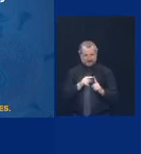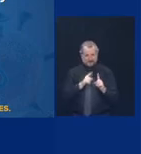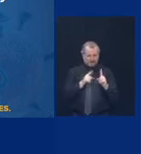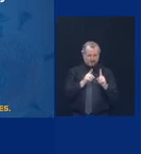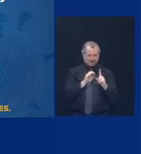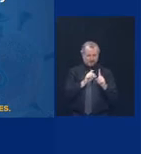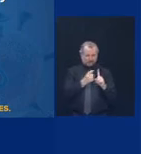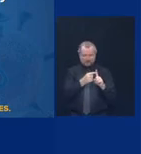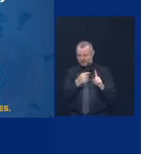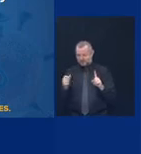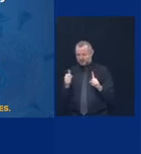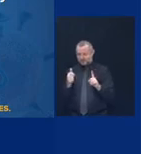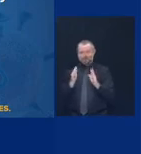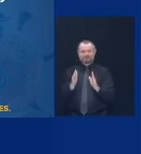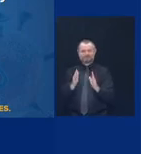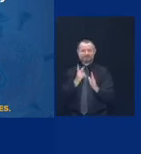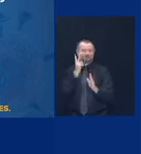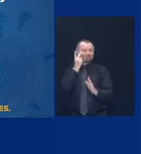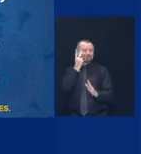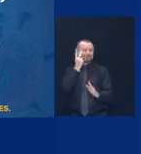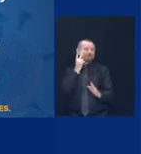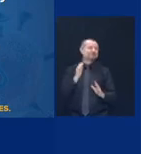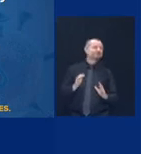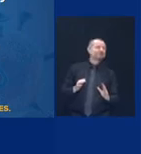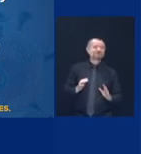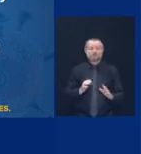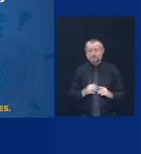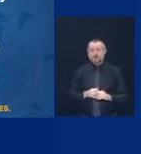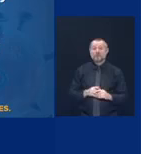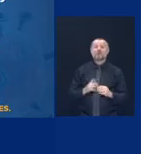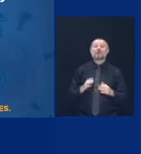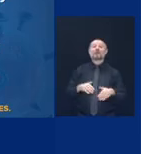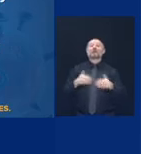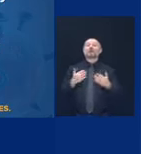10, you'll see the results of Thanksgiving weekend.